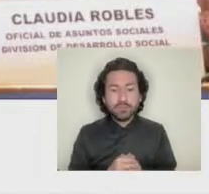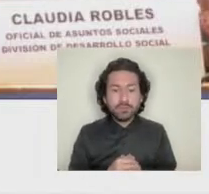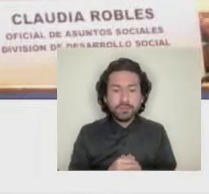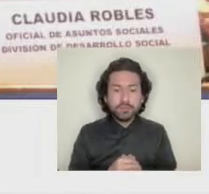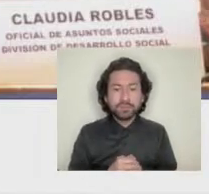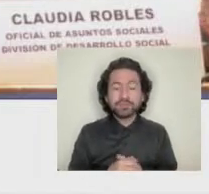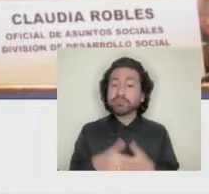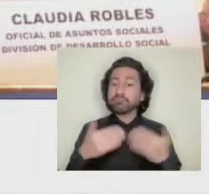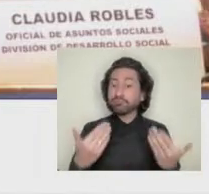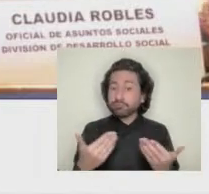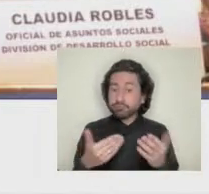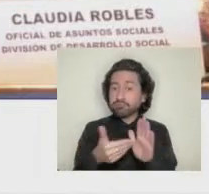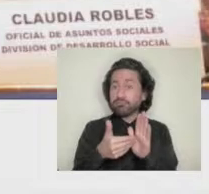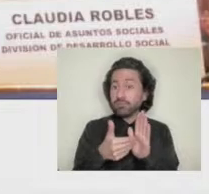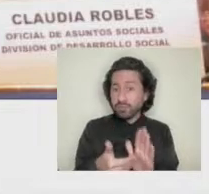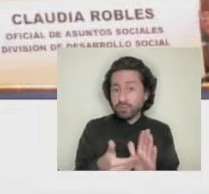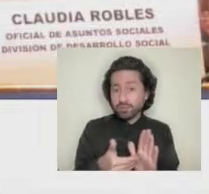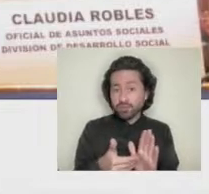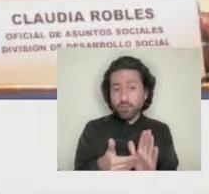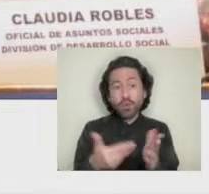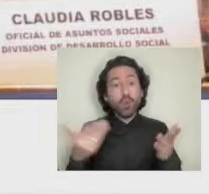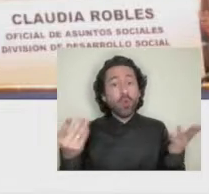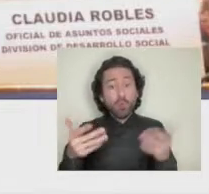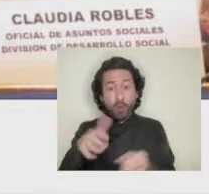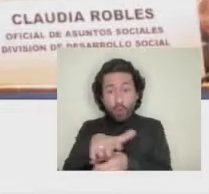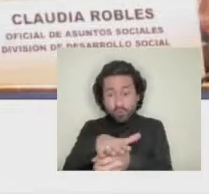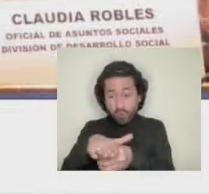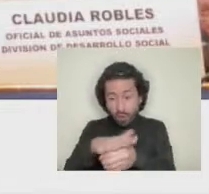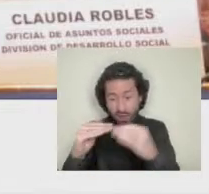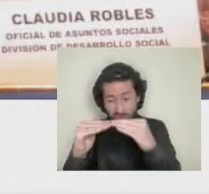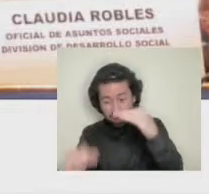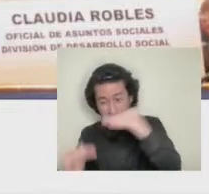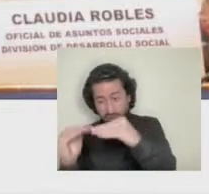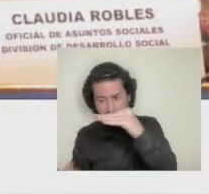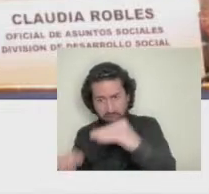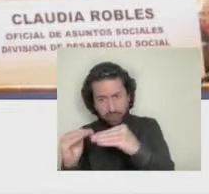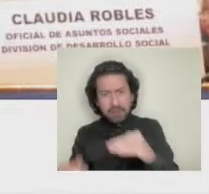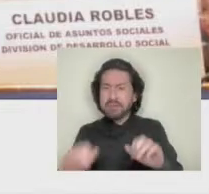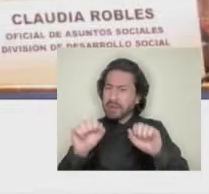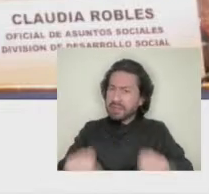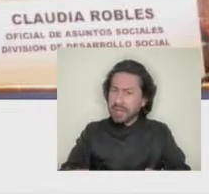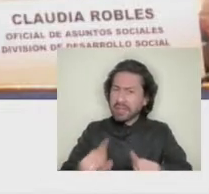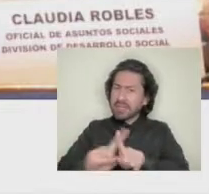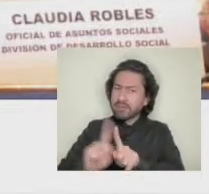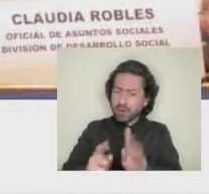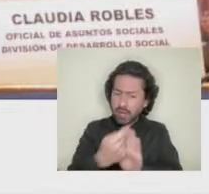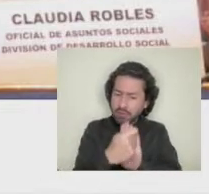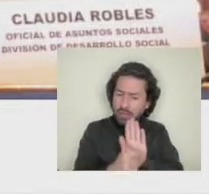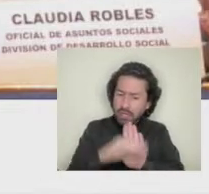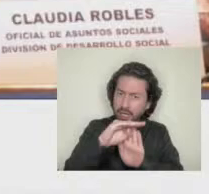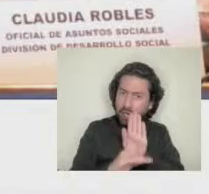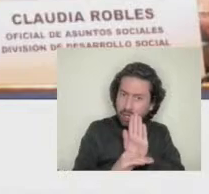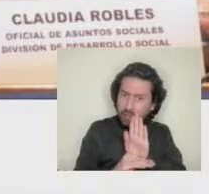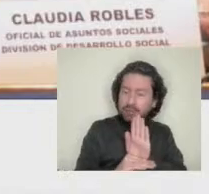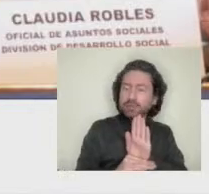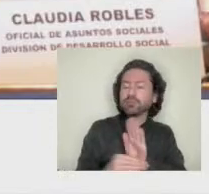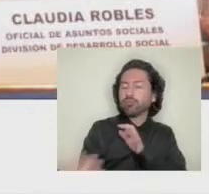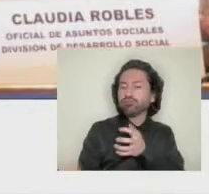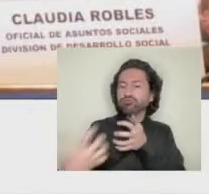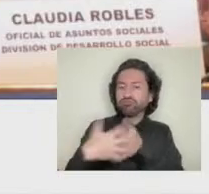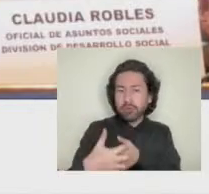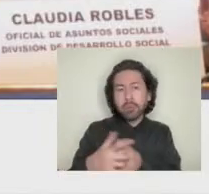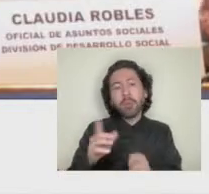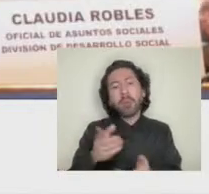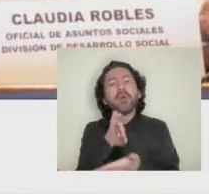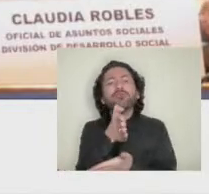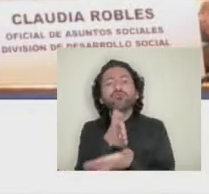interesting study in this matter. And for example, as to territorial inequalities, it is possible to adapt access